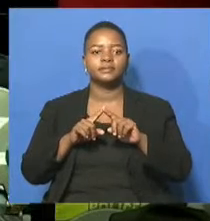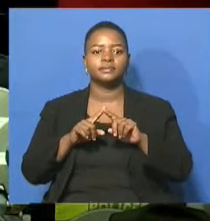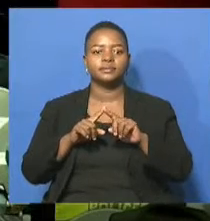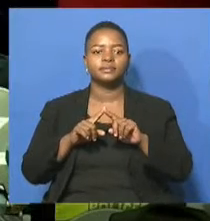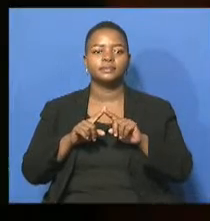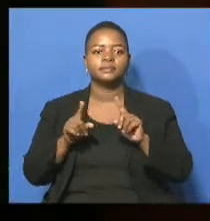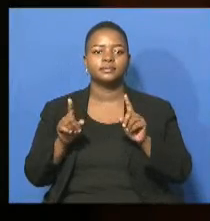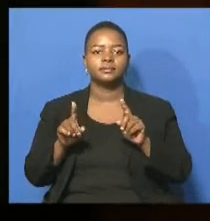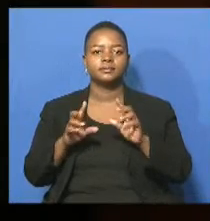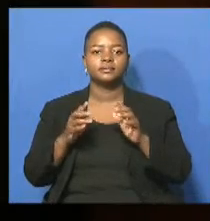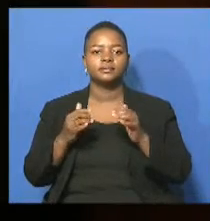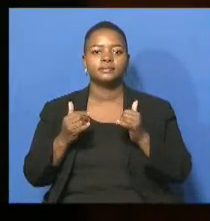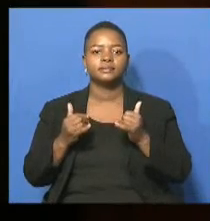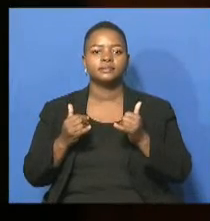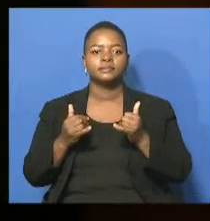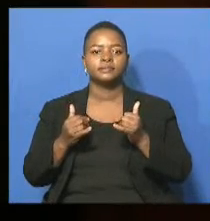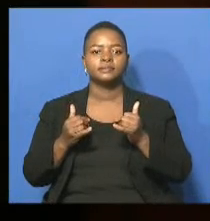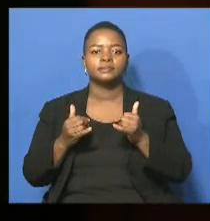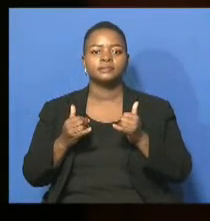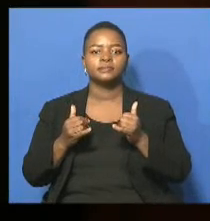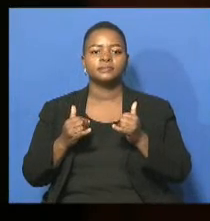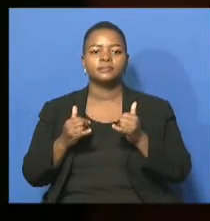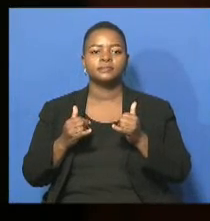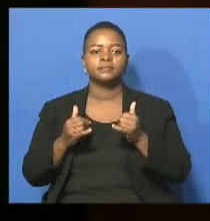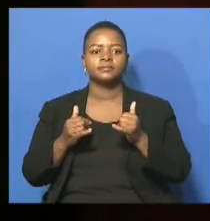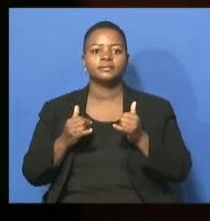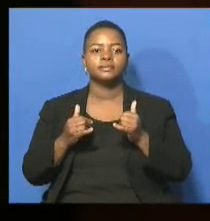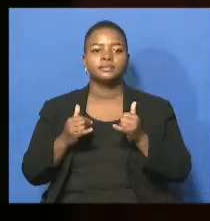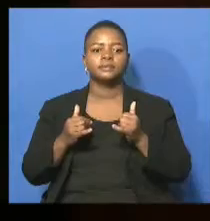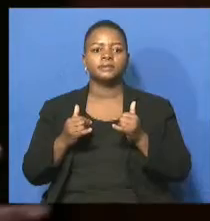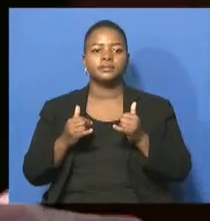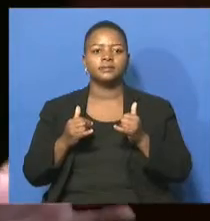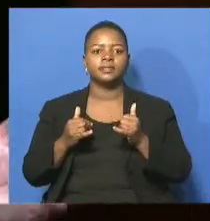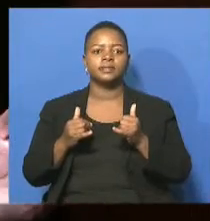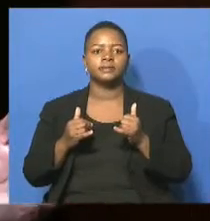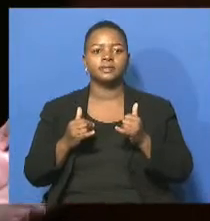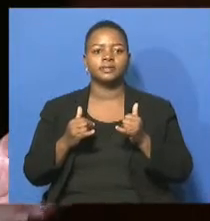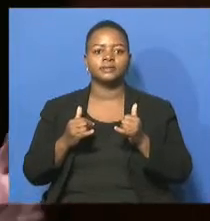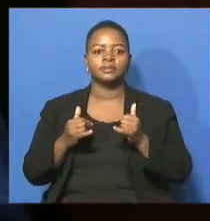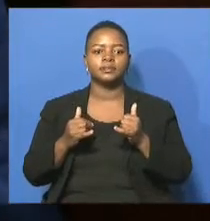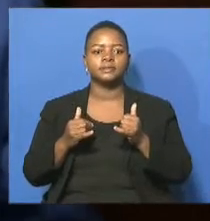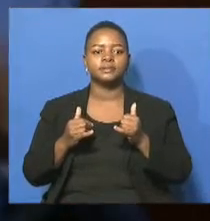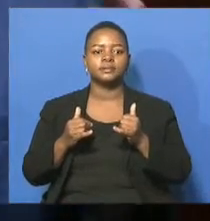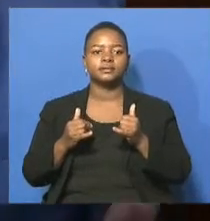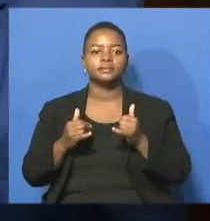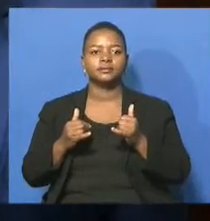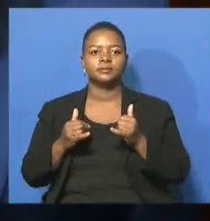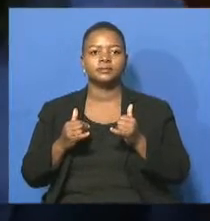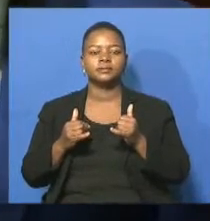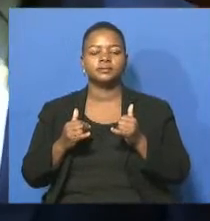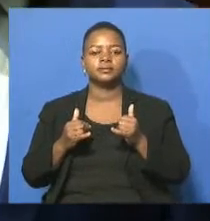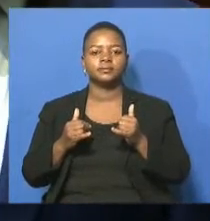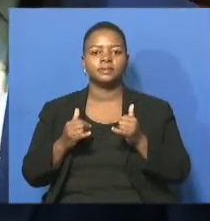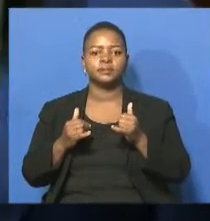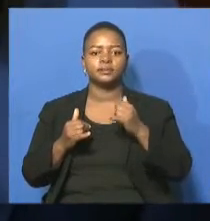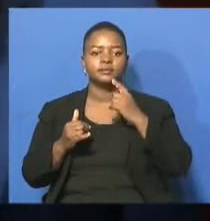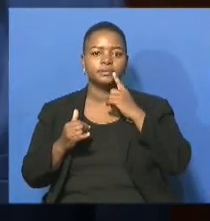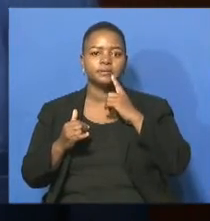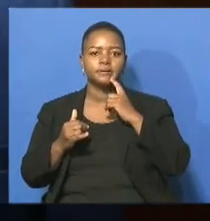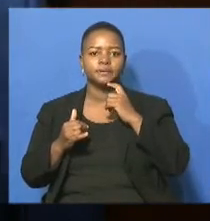the management of crime. We also look at the strategic planning, which is planning in a